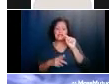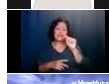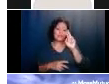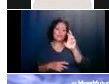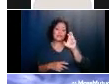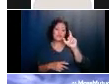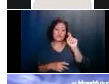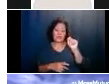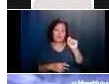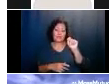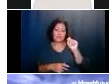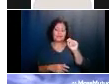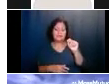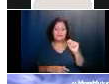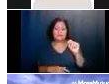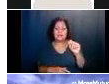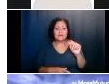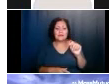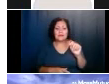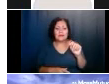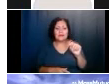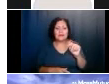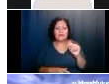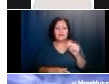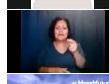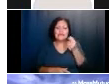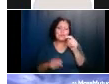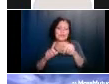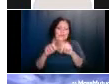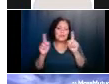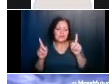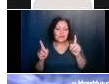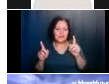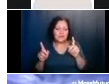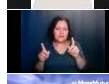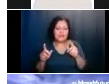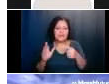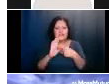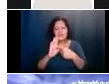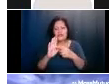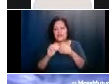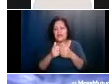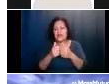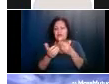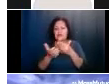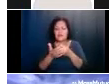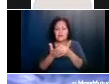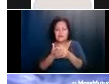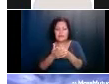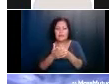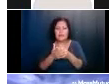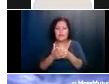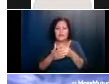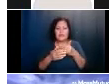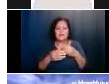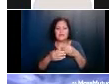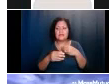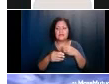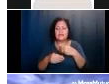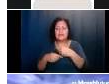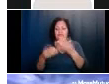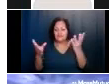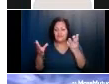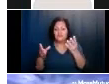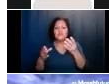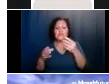trust is slightly different. It stipulates how the monies contributed to the trust are dispersed for